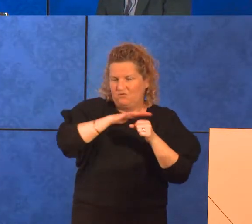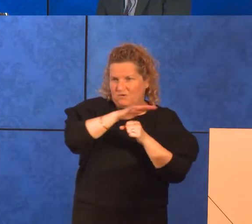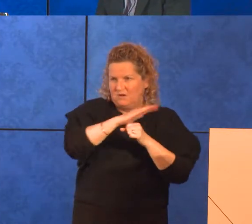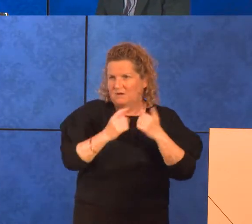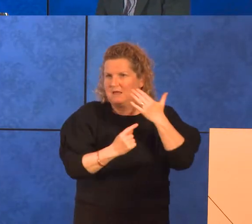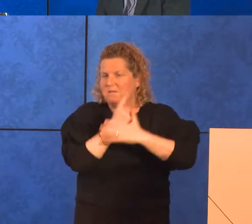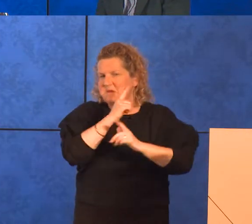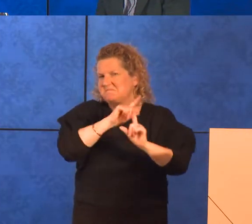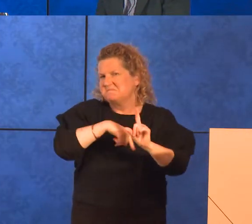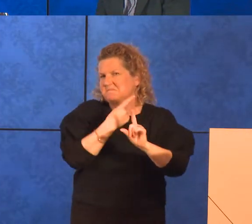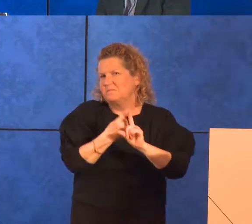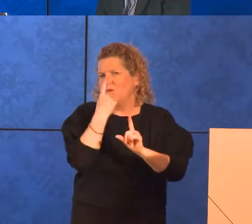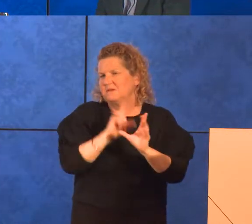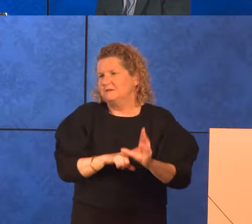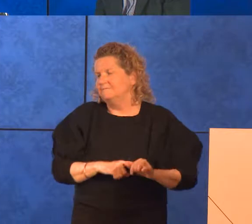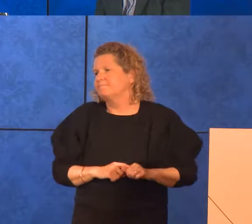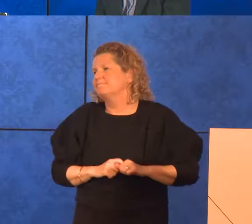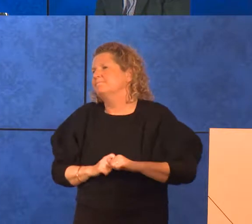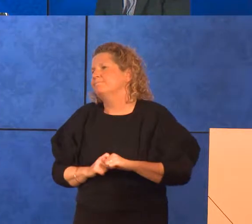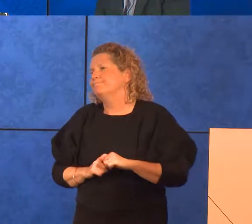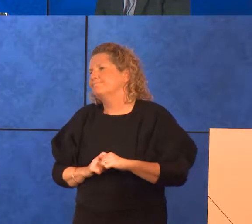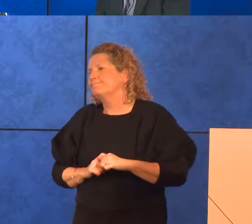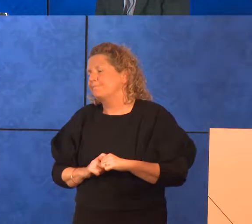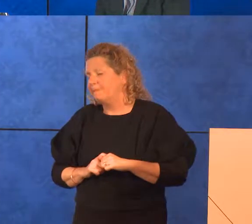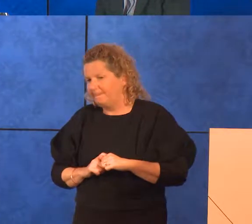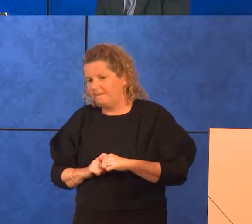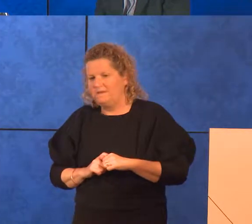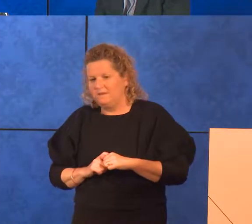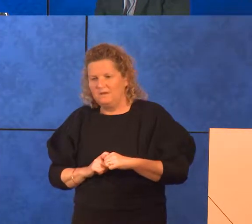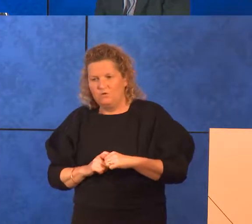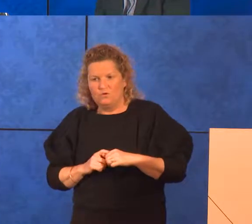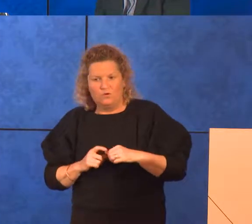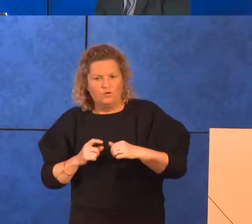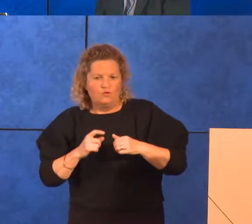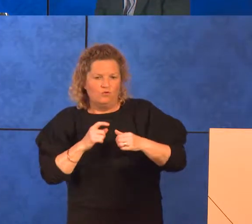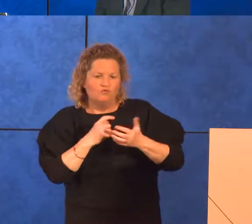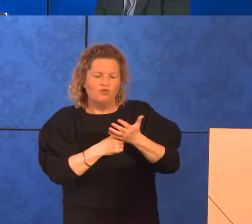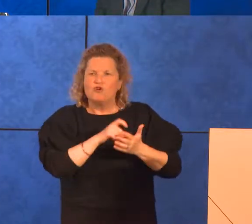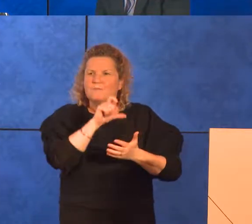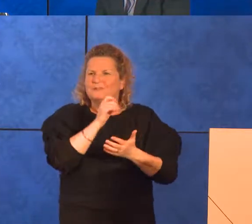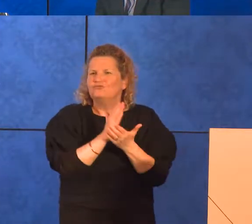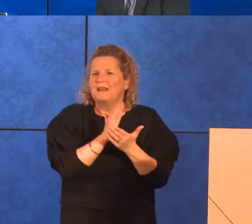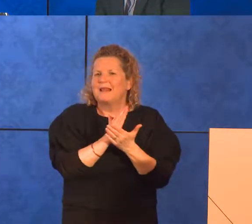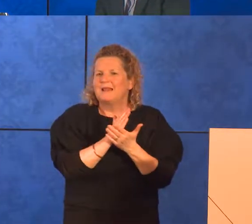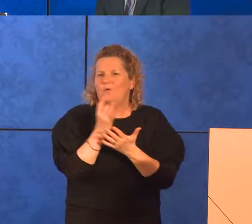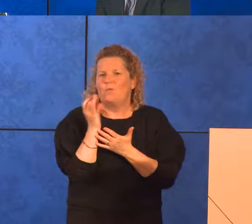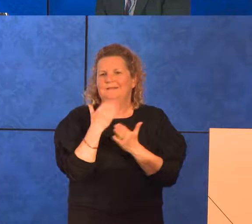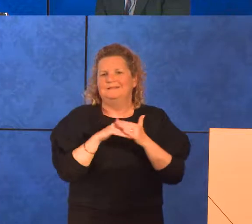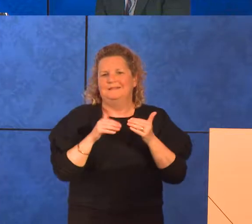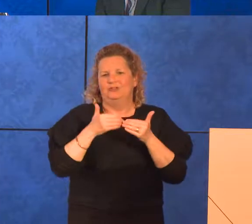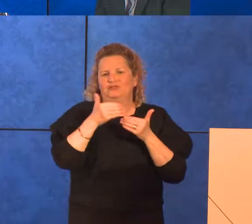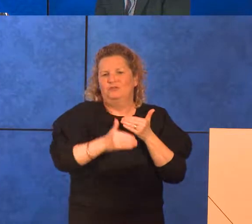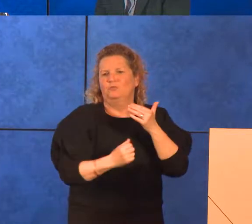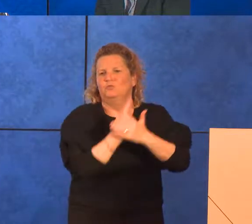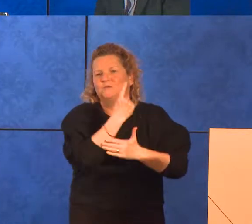happened over the last 12 months. The Royal Commission really is, in a way, a once-in-a-generation opportunity